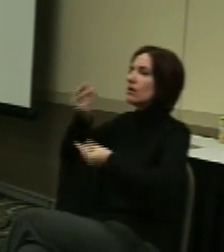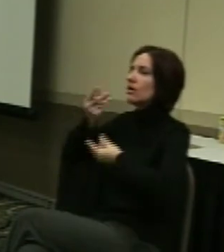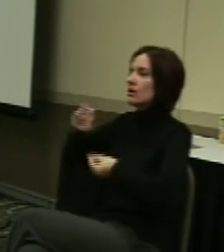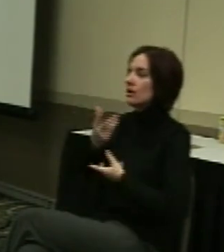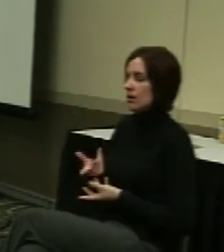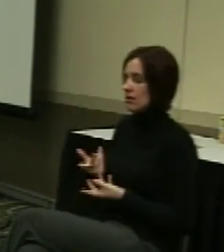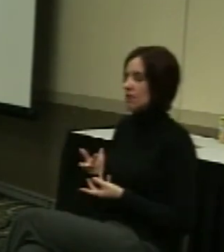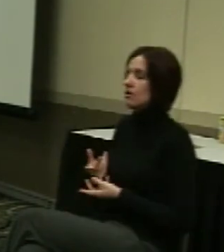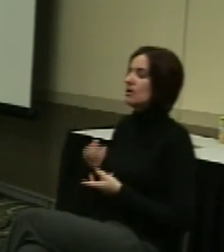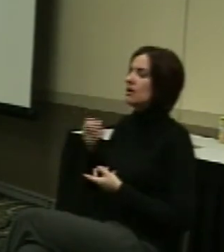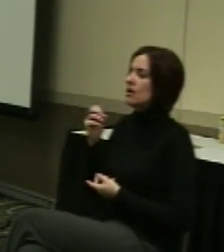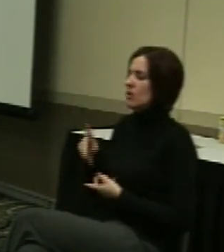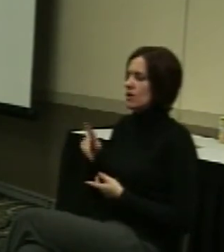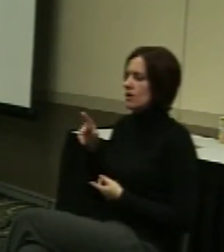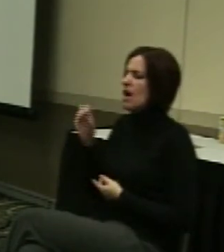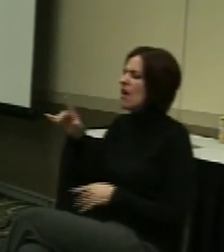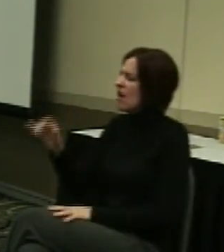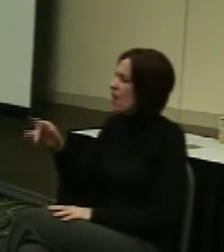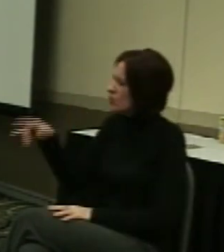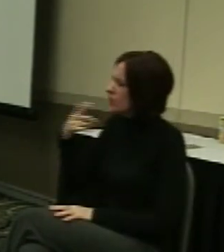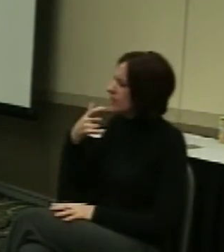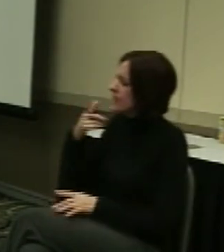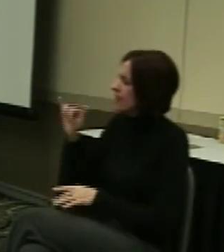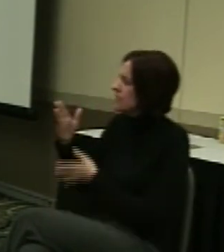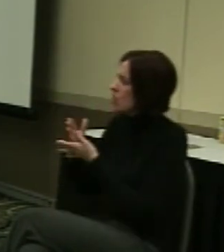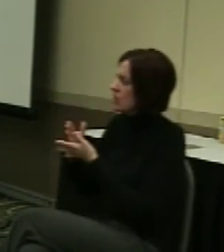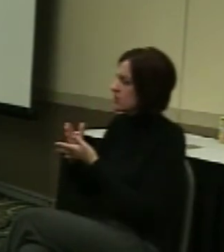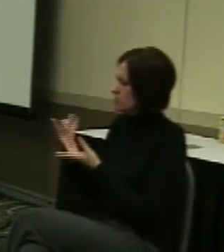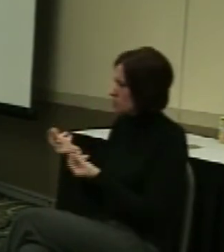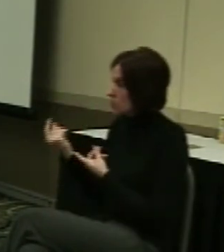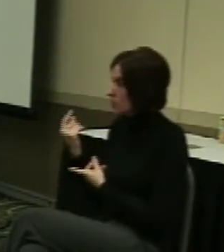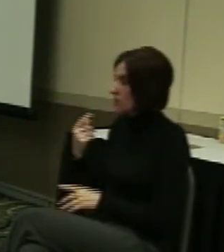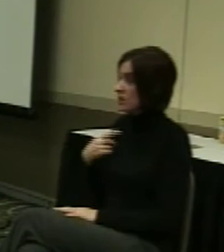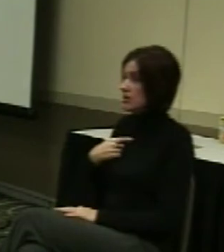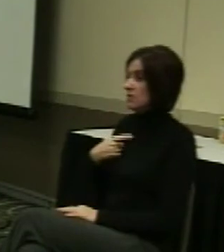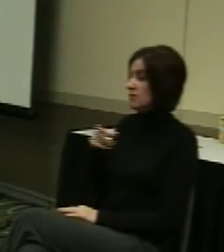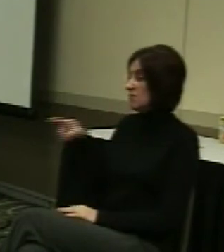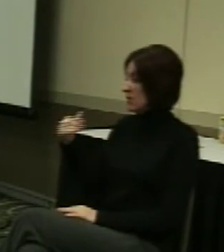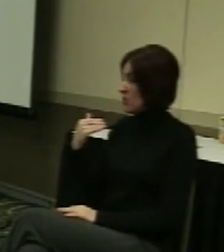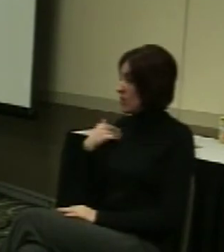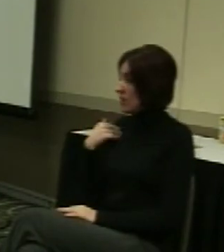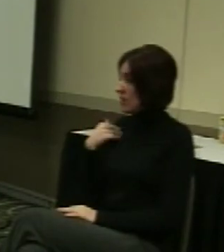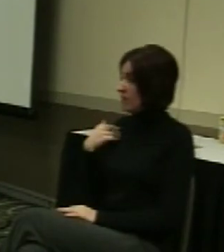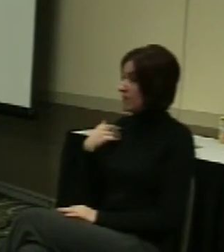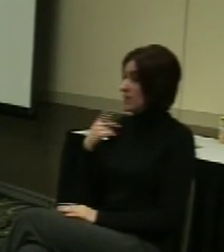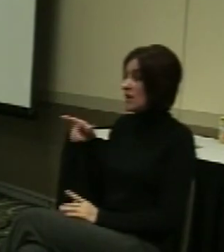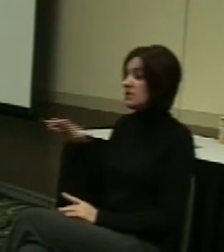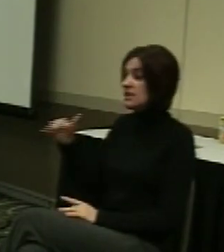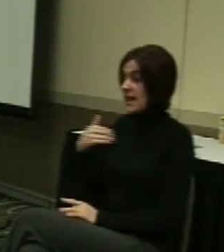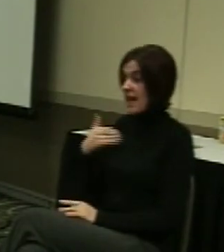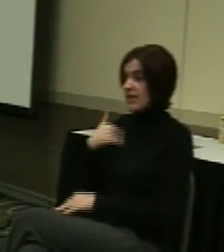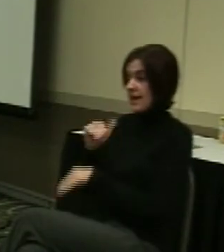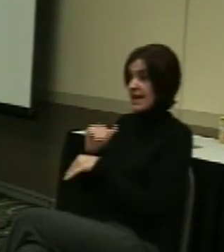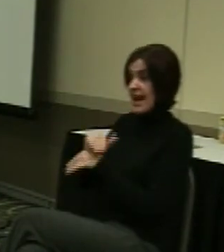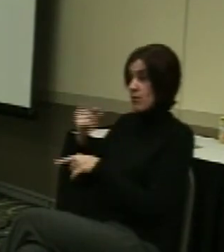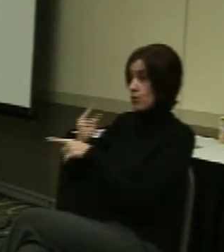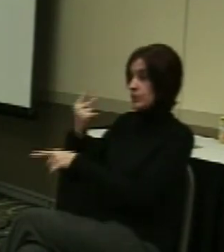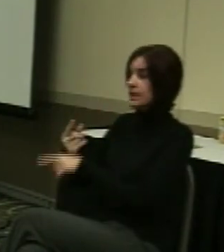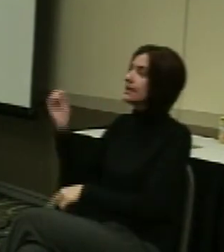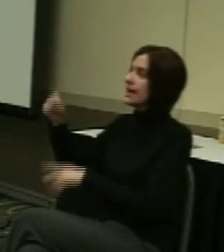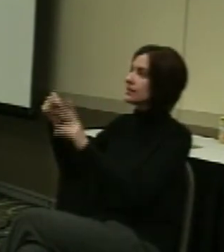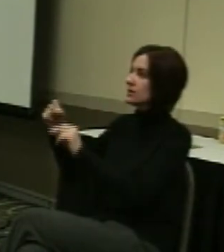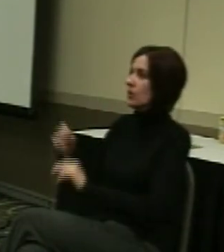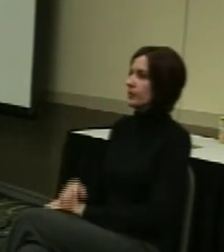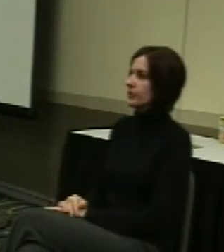can you tell me more about that part of it? But does he have a night routine? Yes or no? You're going to get yes or no. Whereas, can